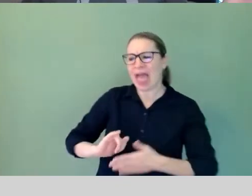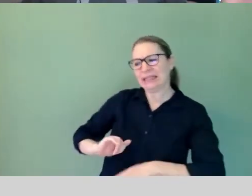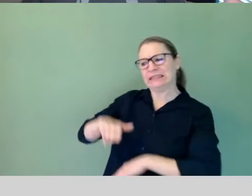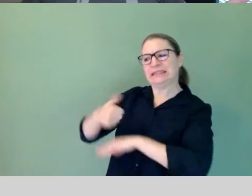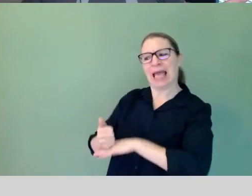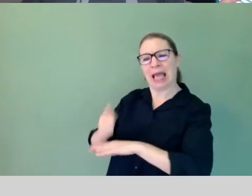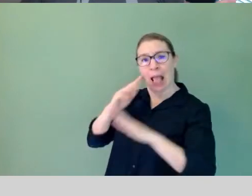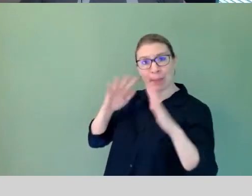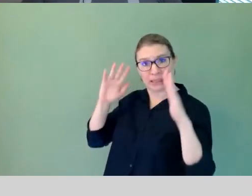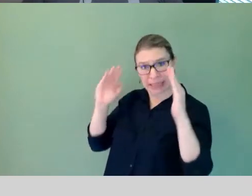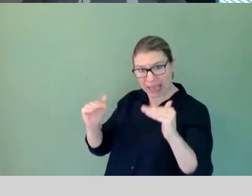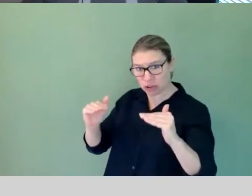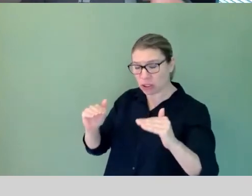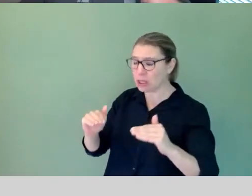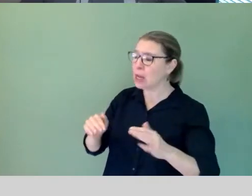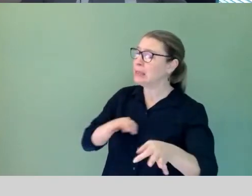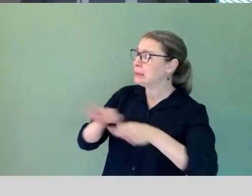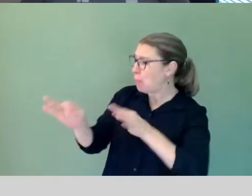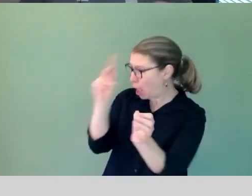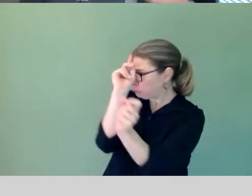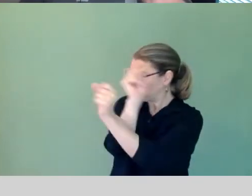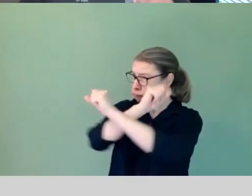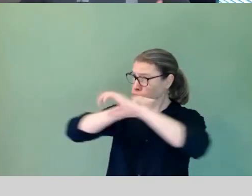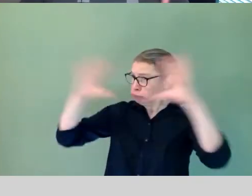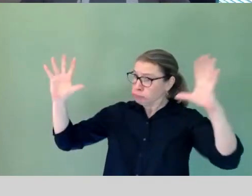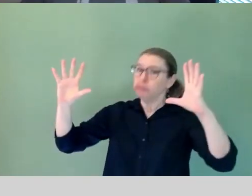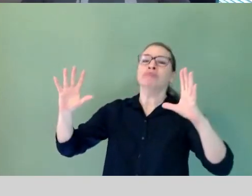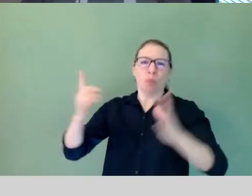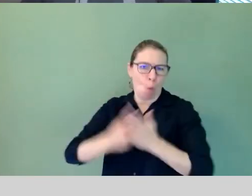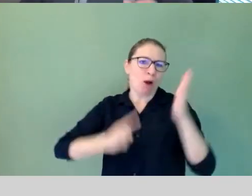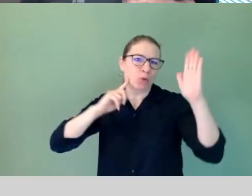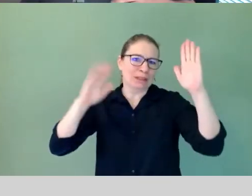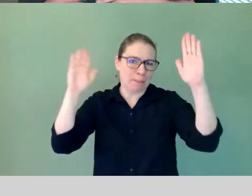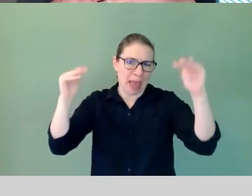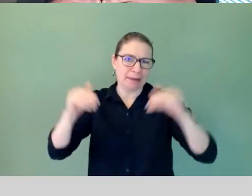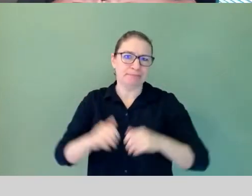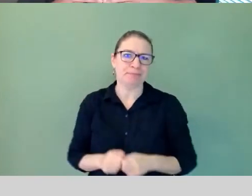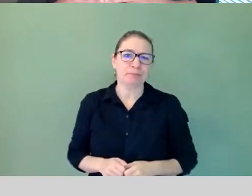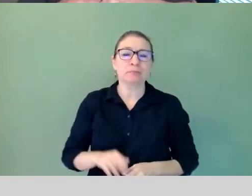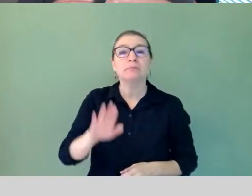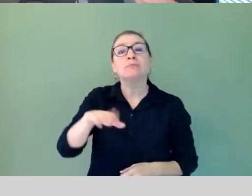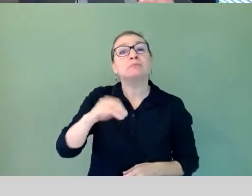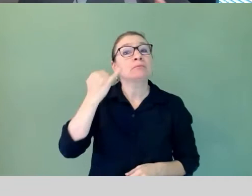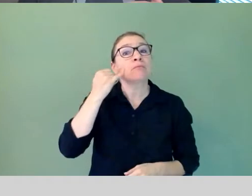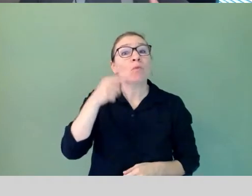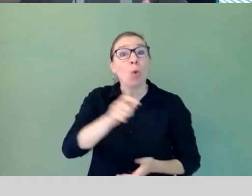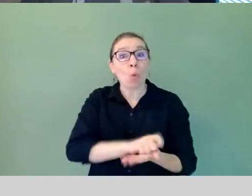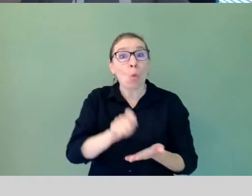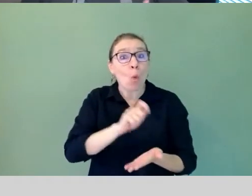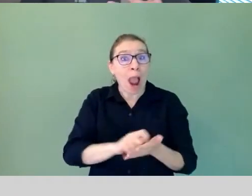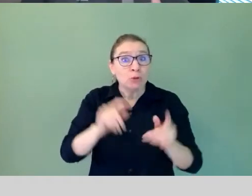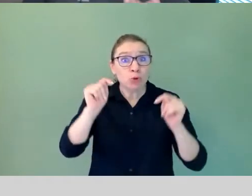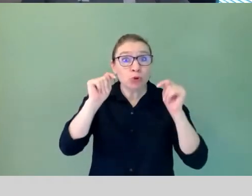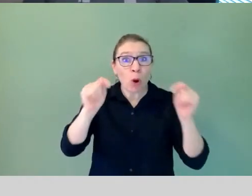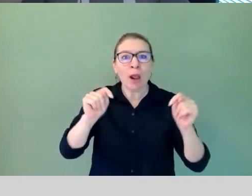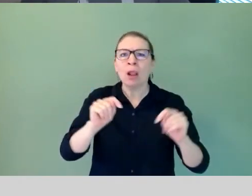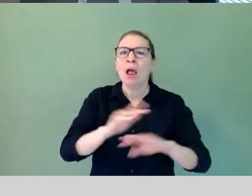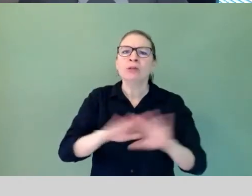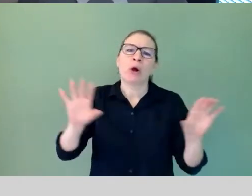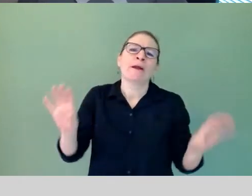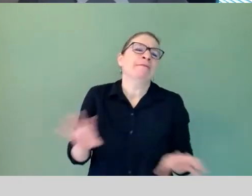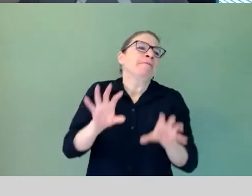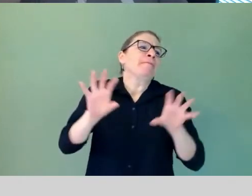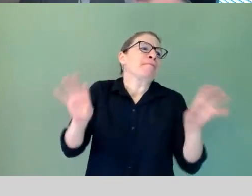everything is good with that. If you're writing a tutorial, don't spend 1,000 words telling your reader how great